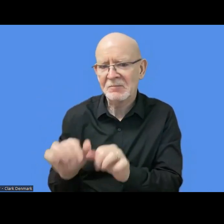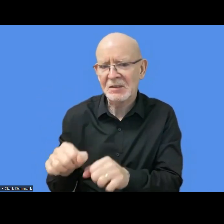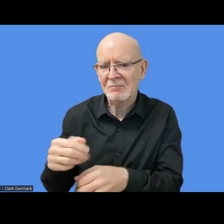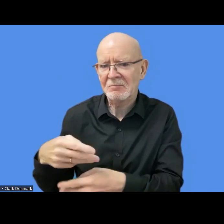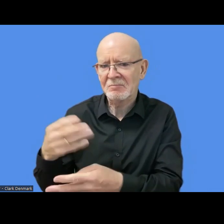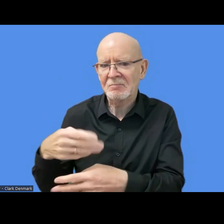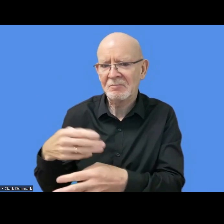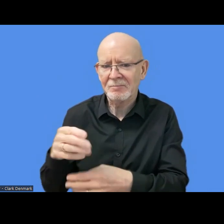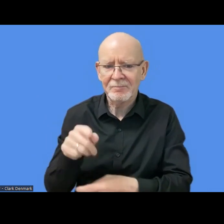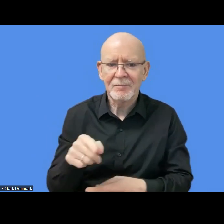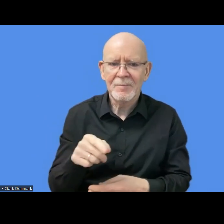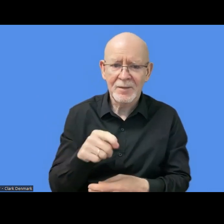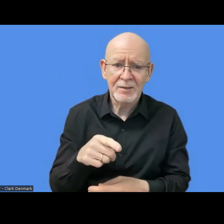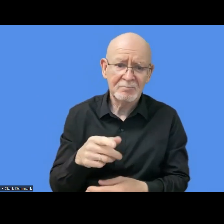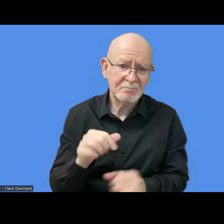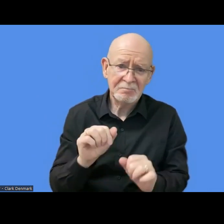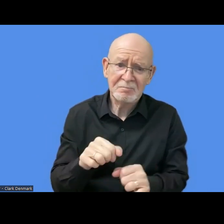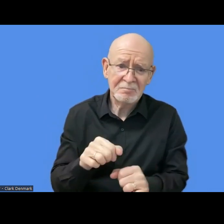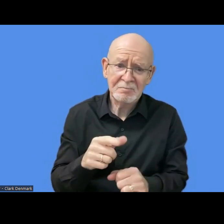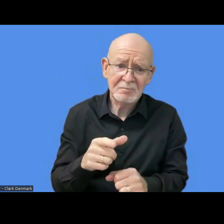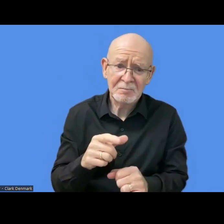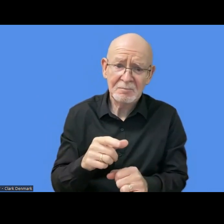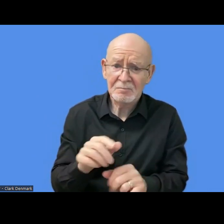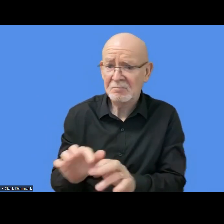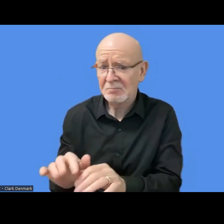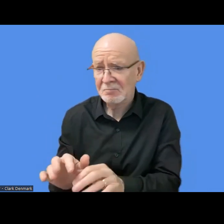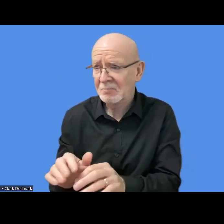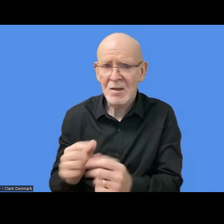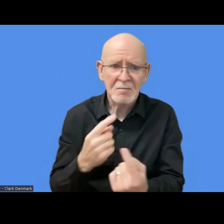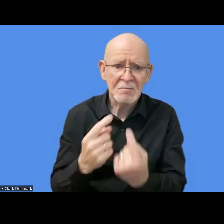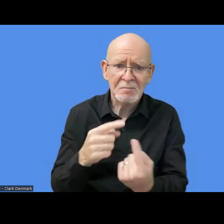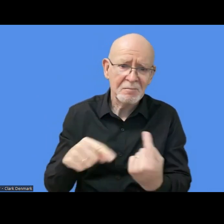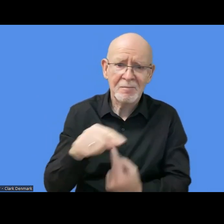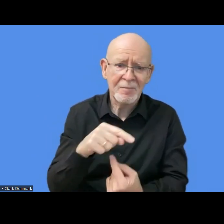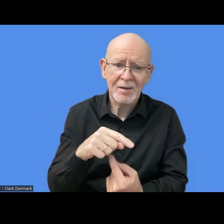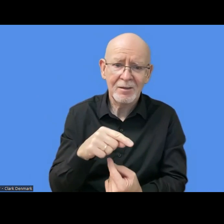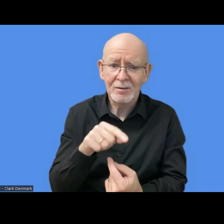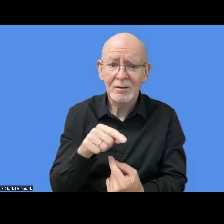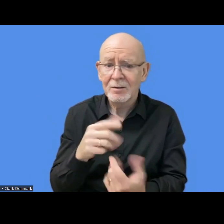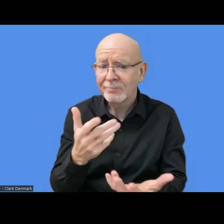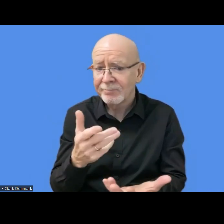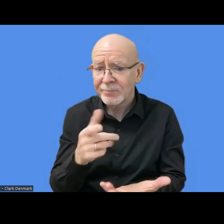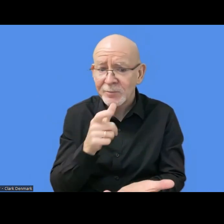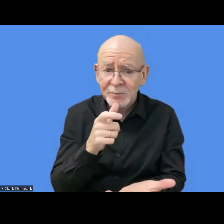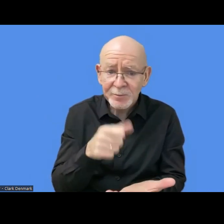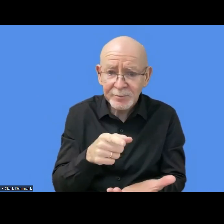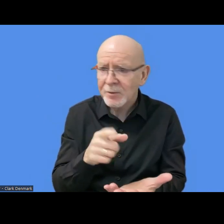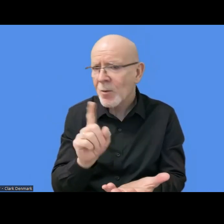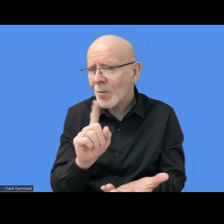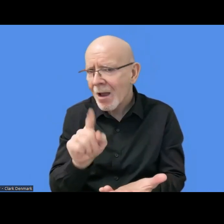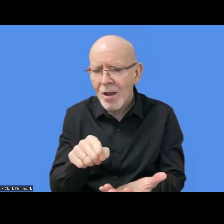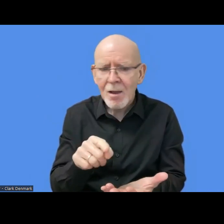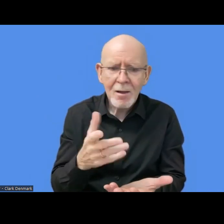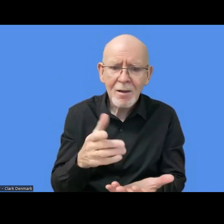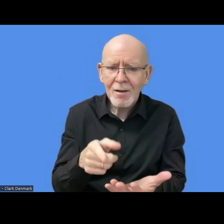is. But I would encourage you to use for questions, any questions you might have to the